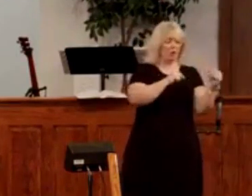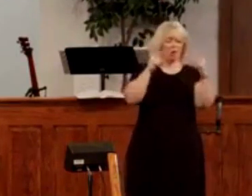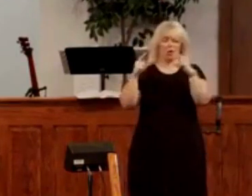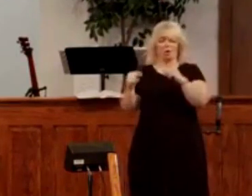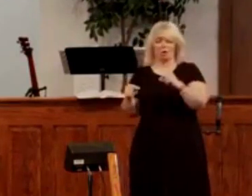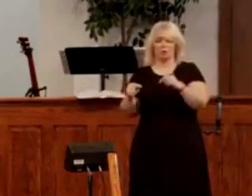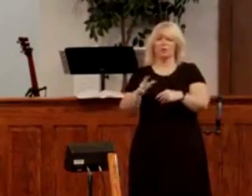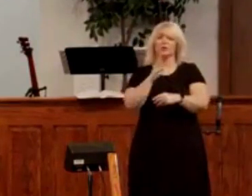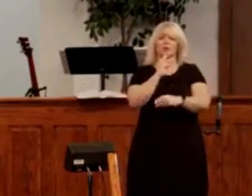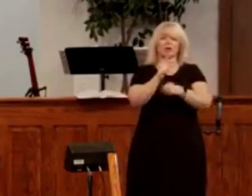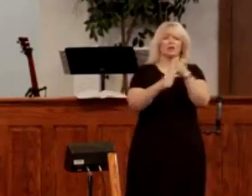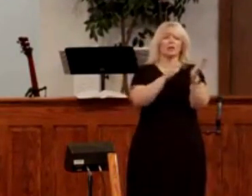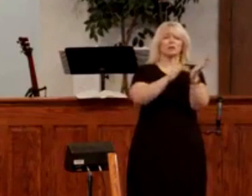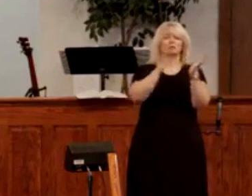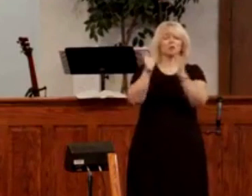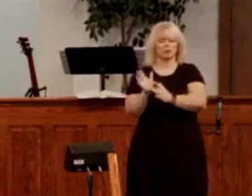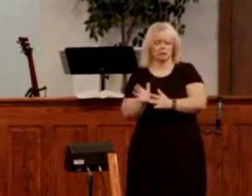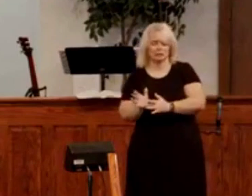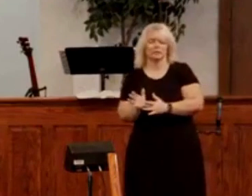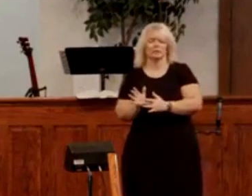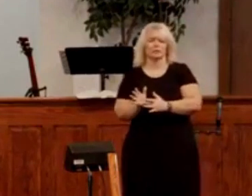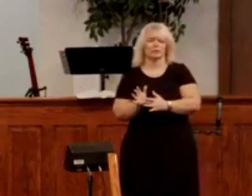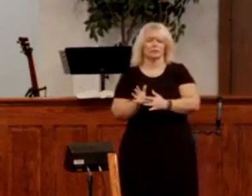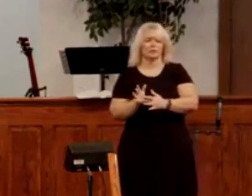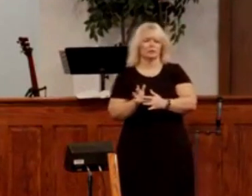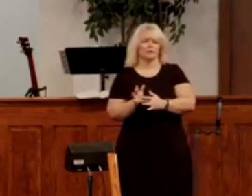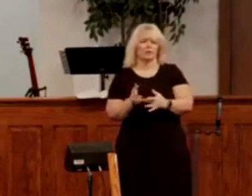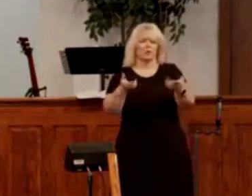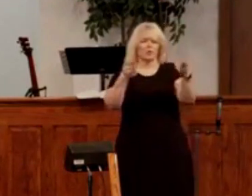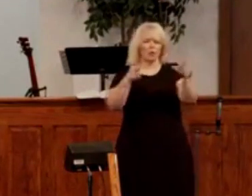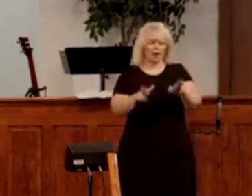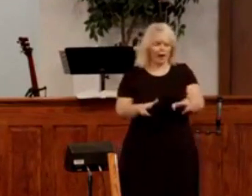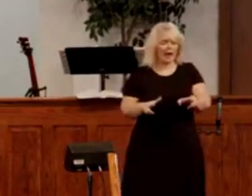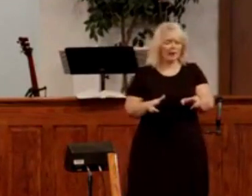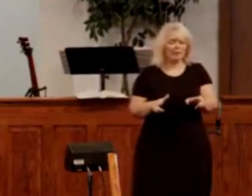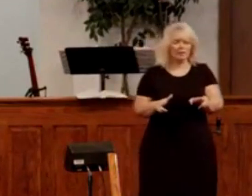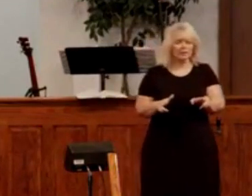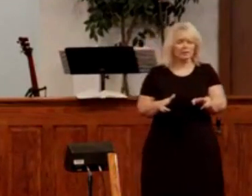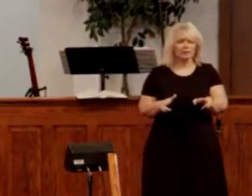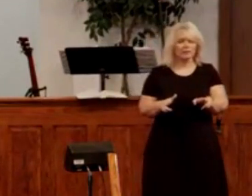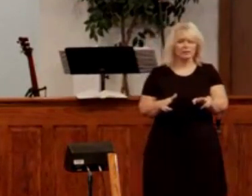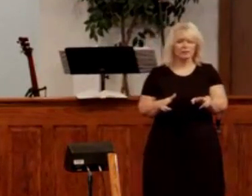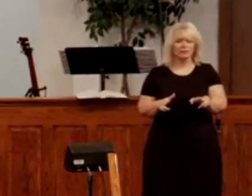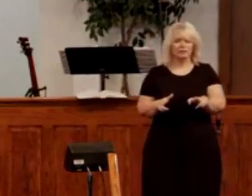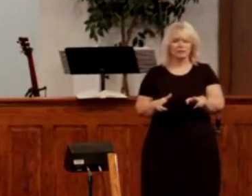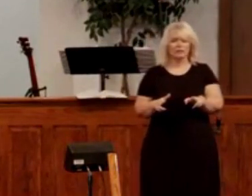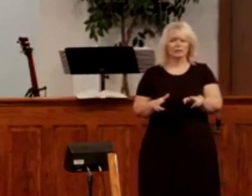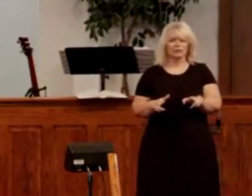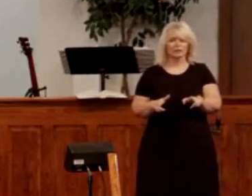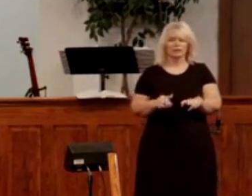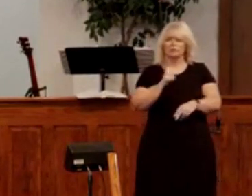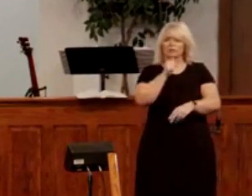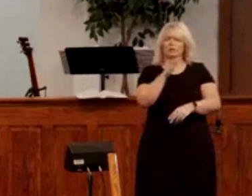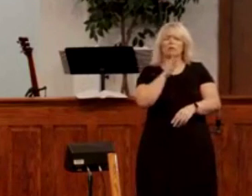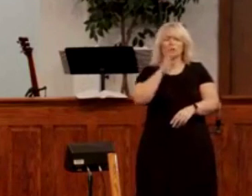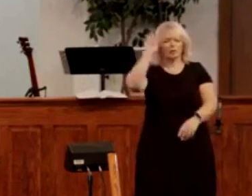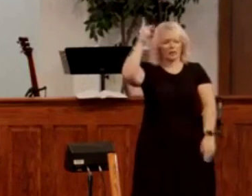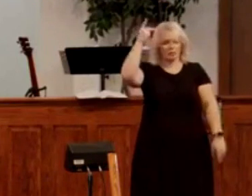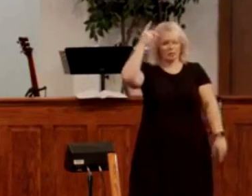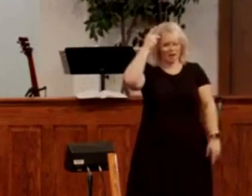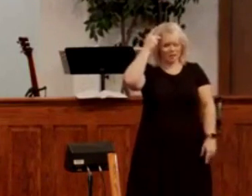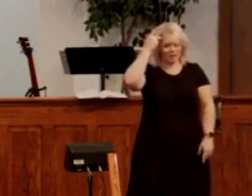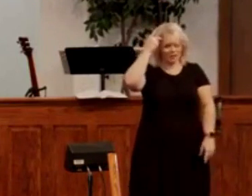we talk about Jesus? What happens if instead of going after the politics, we go after the